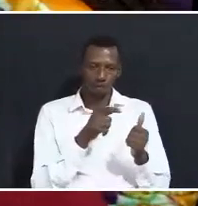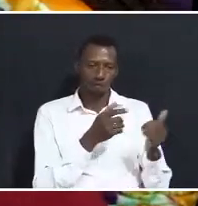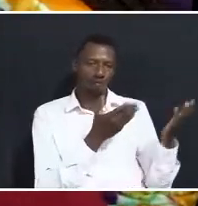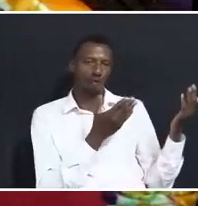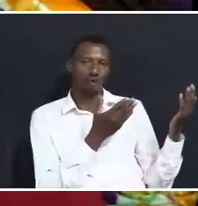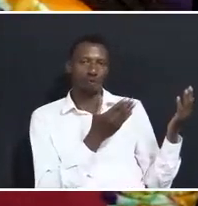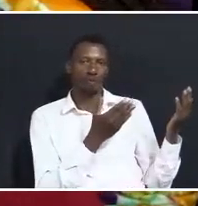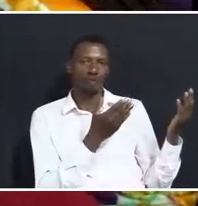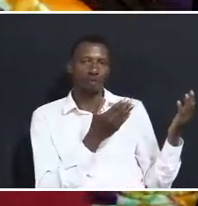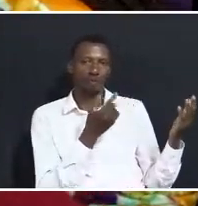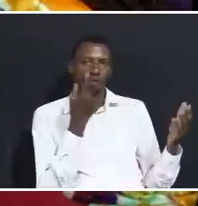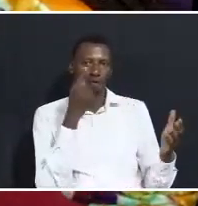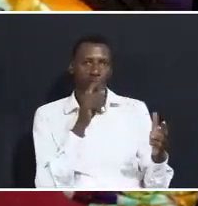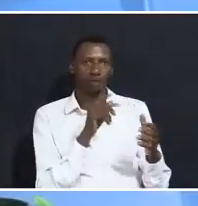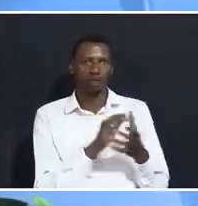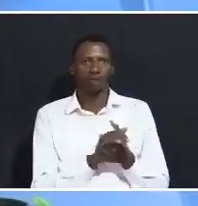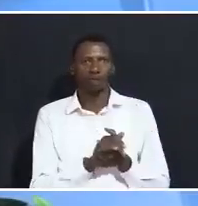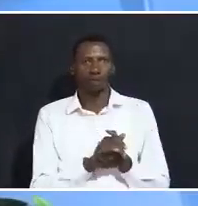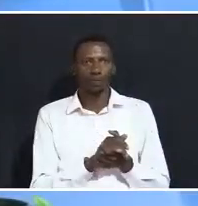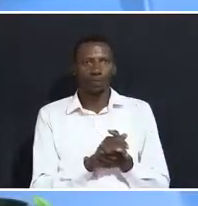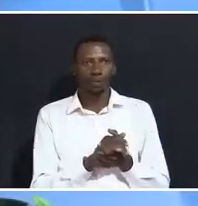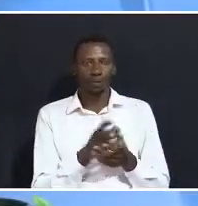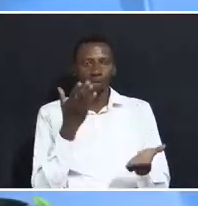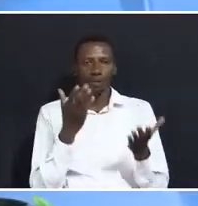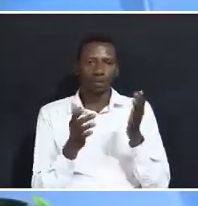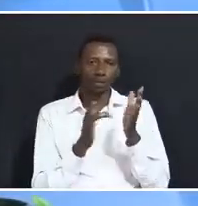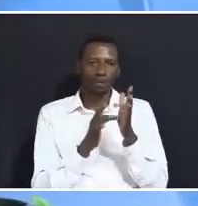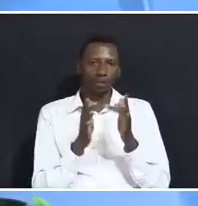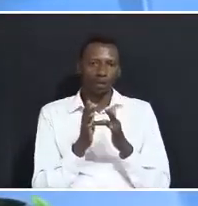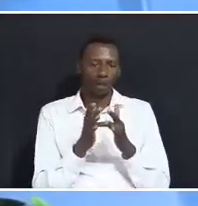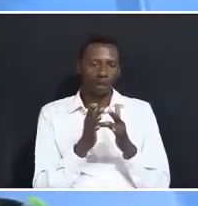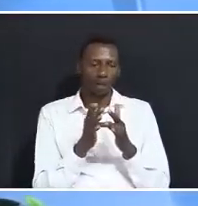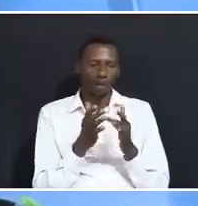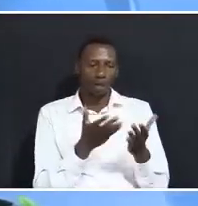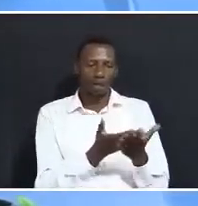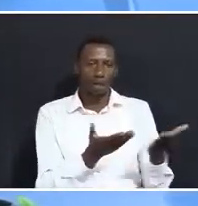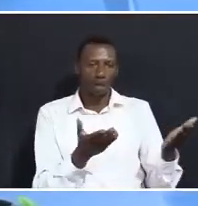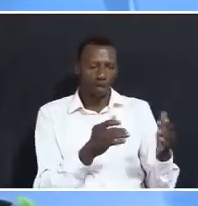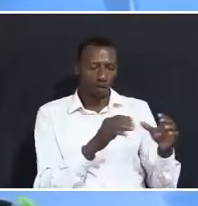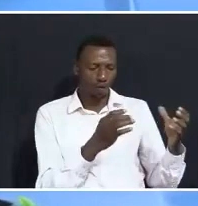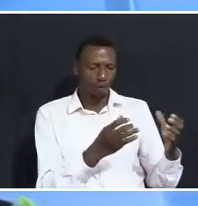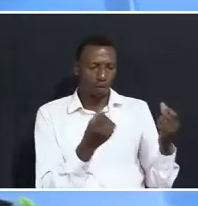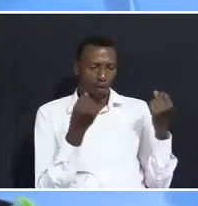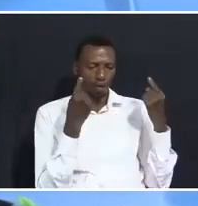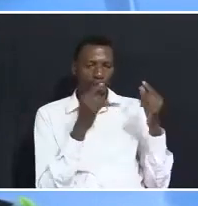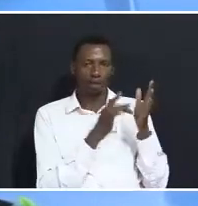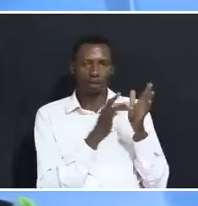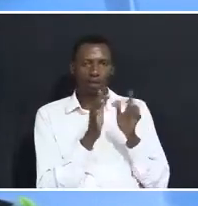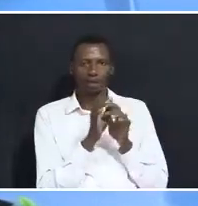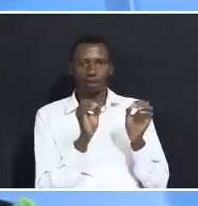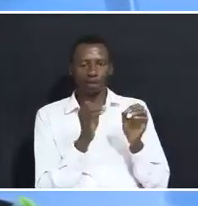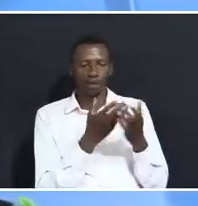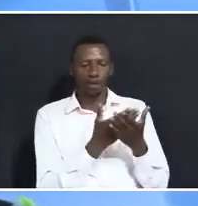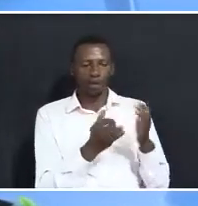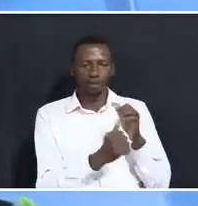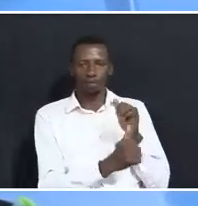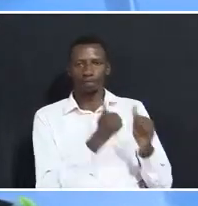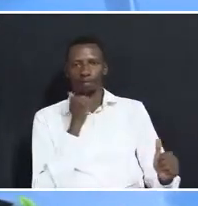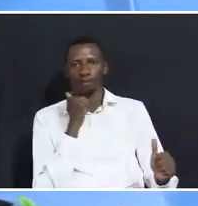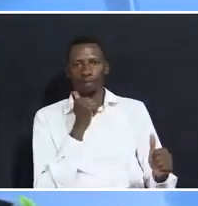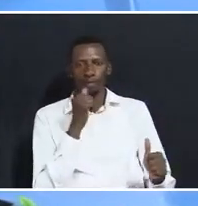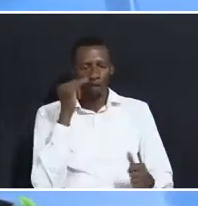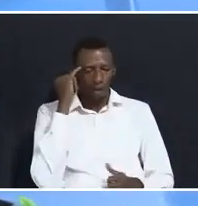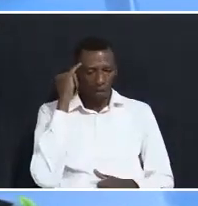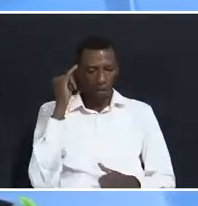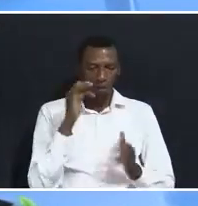for. He does not make sense for them. And so they have rejected the whole idea of